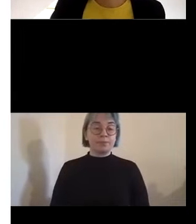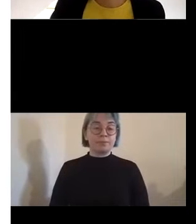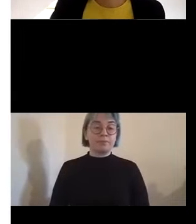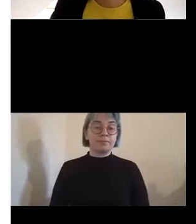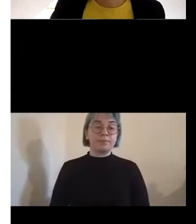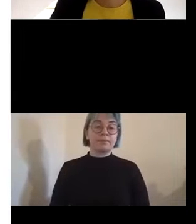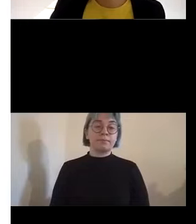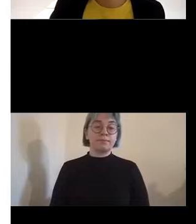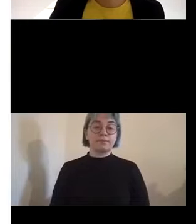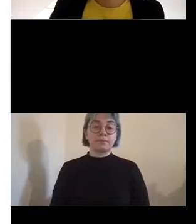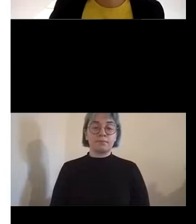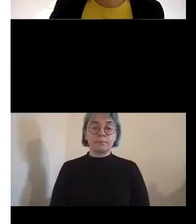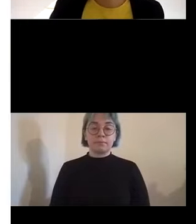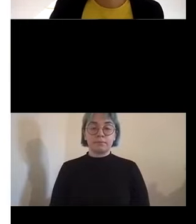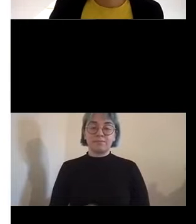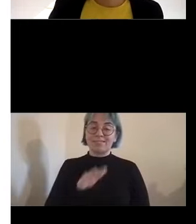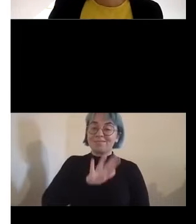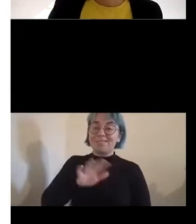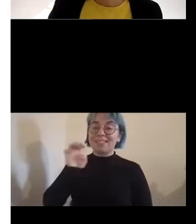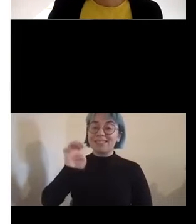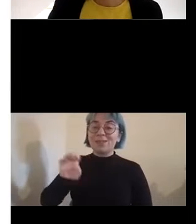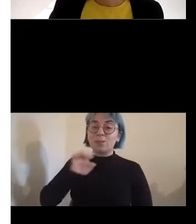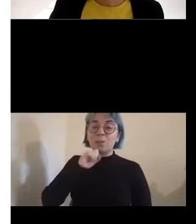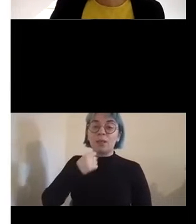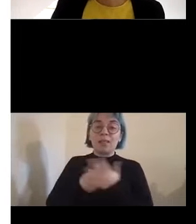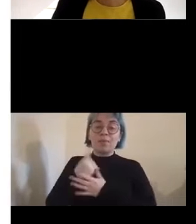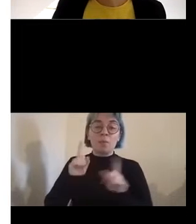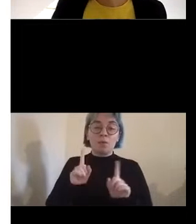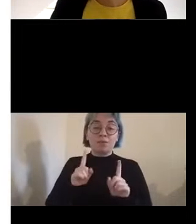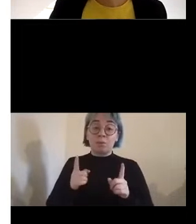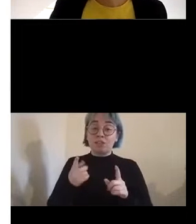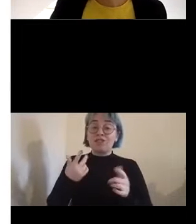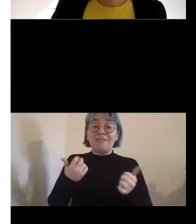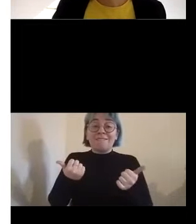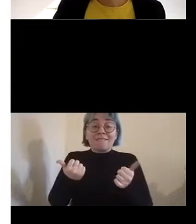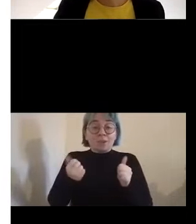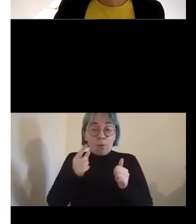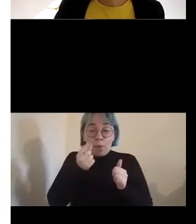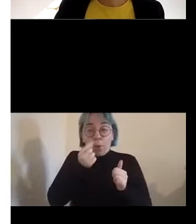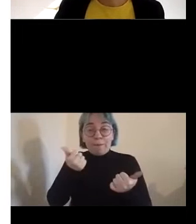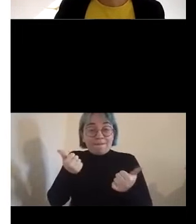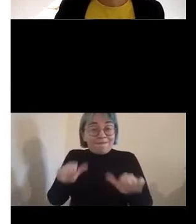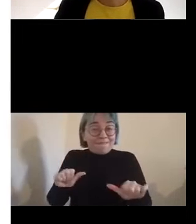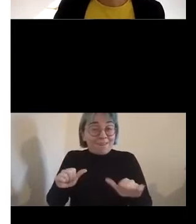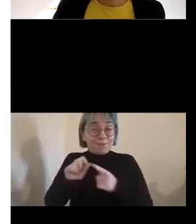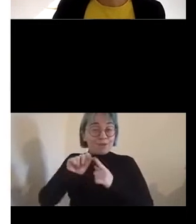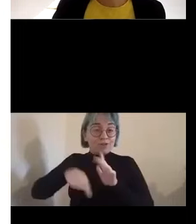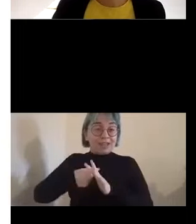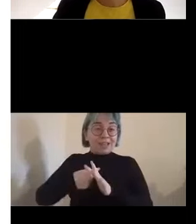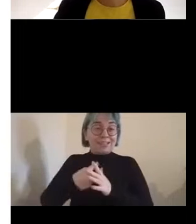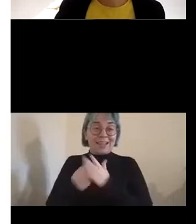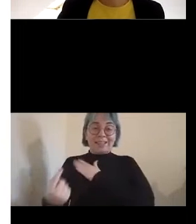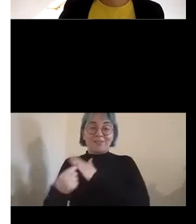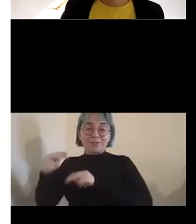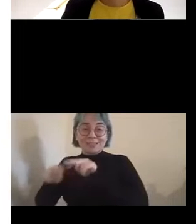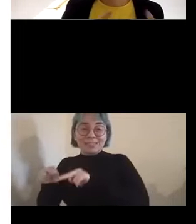in the EU. We're about to finalize this project called Practice,